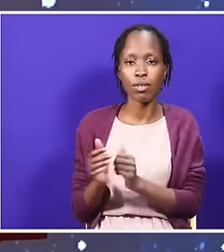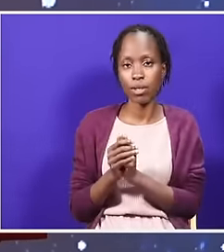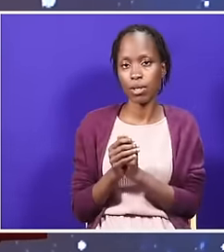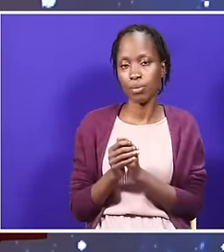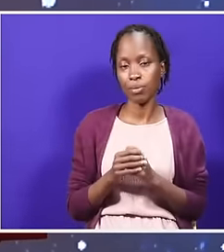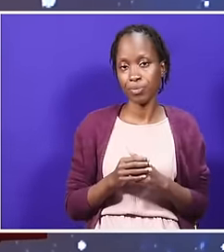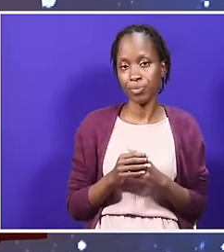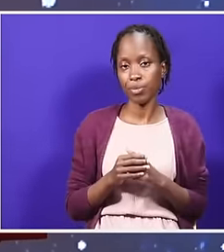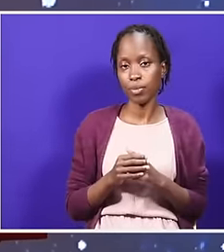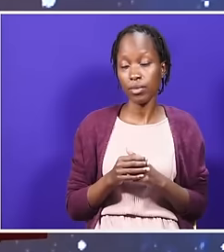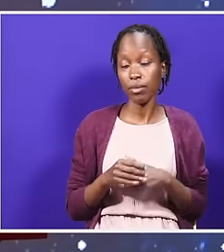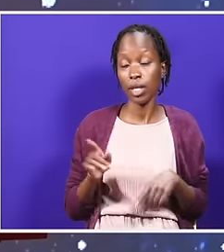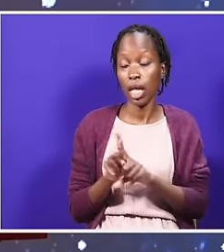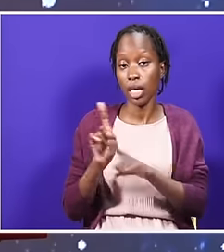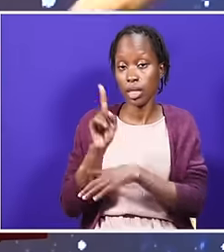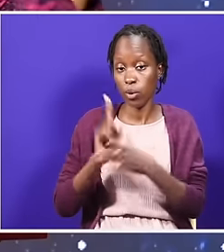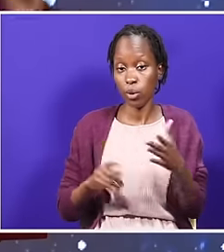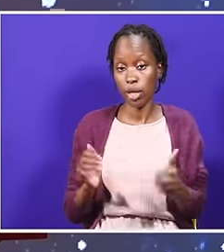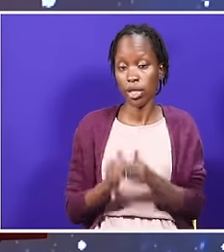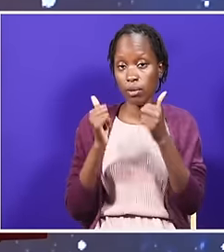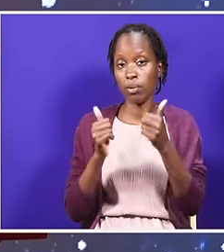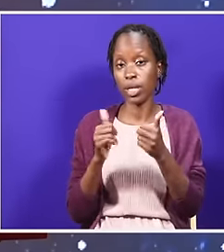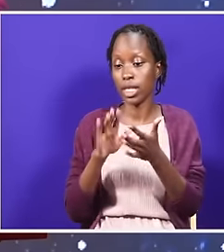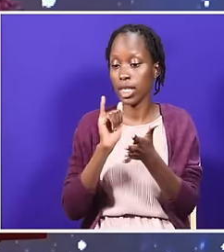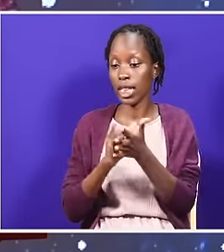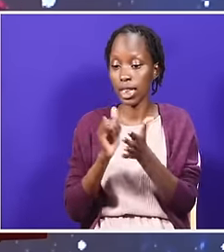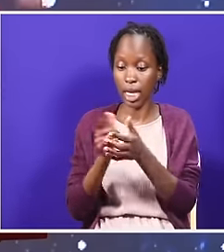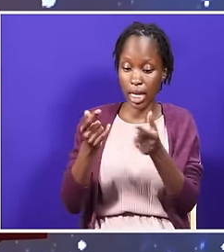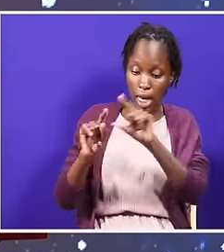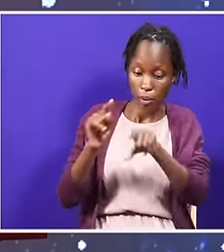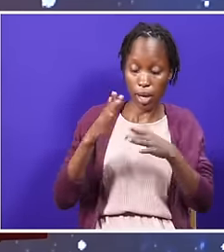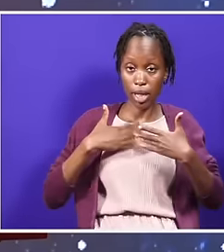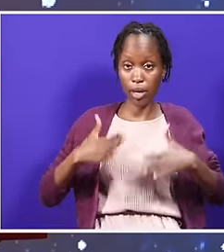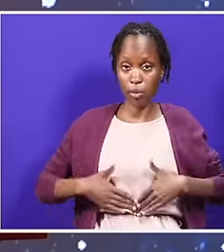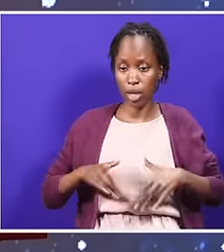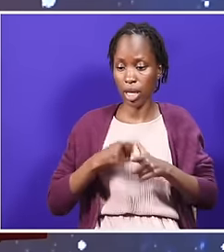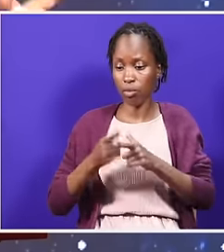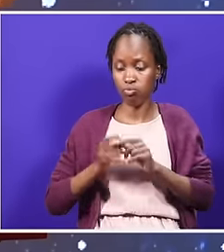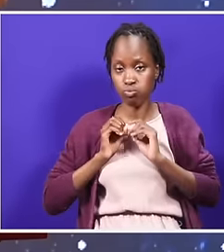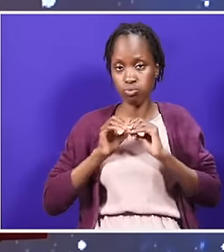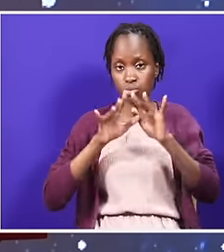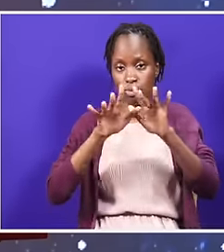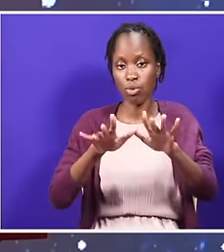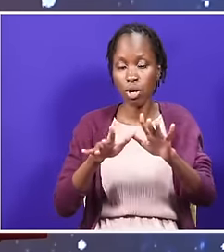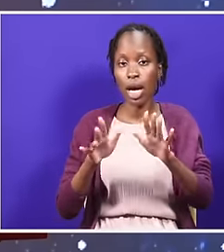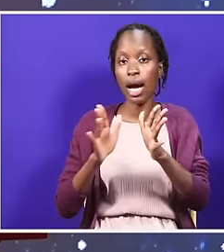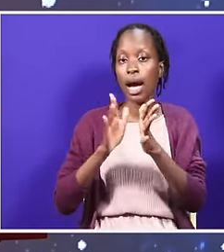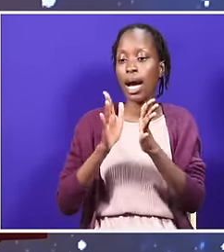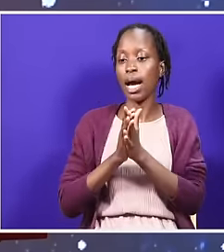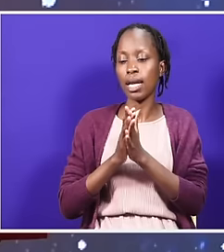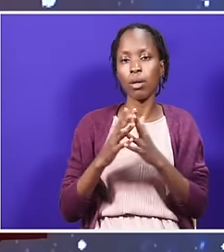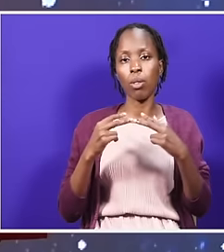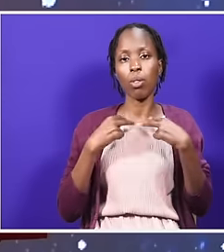begging for things. And what happens is toxic chemicals are just released into their system, and they are stuck